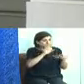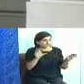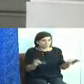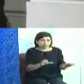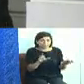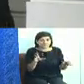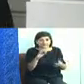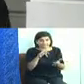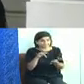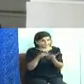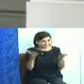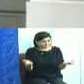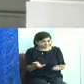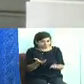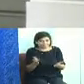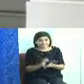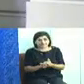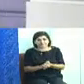midst.